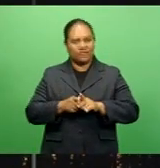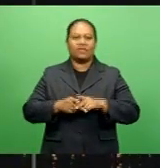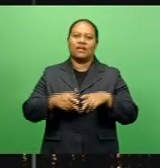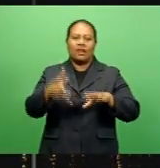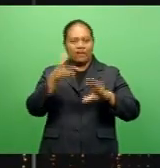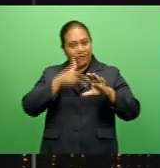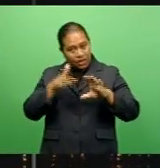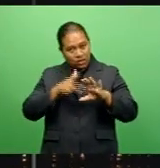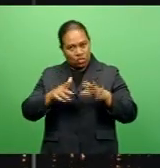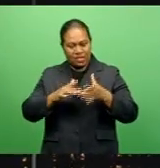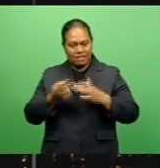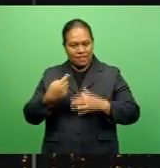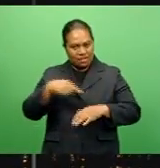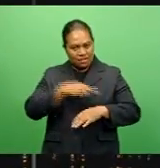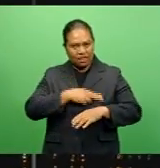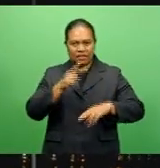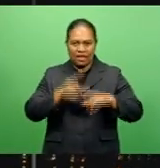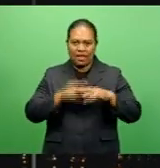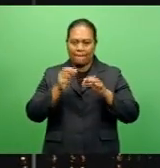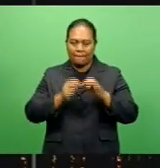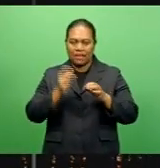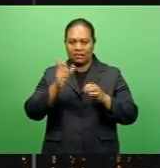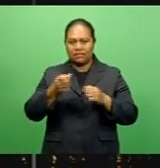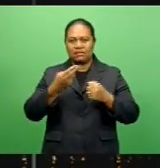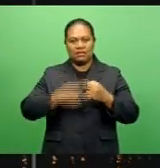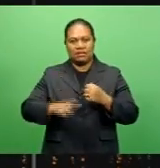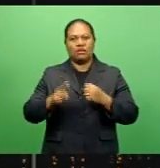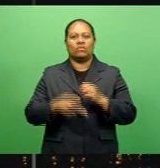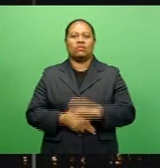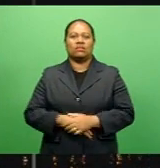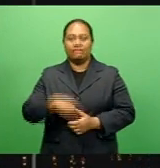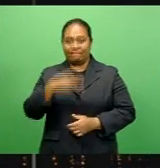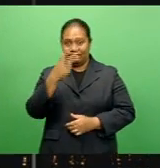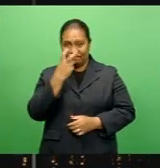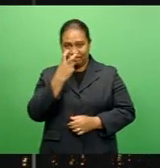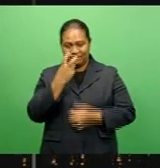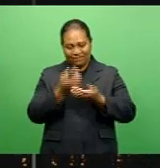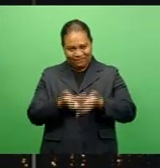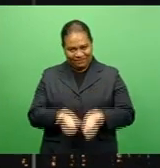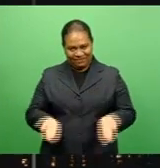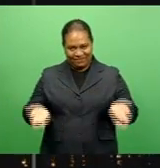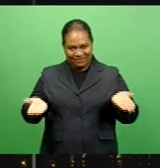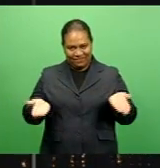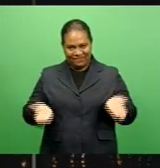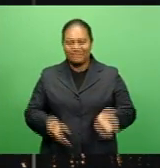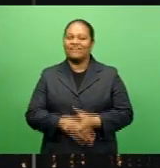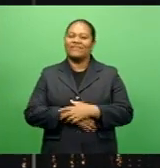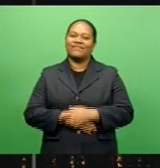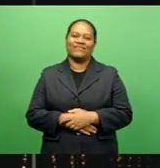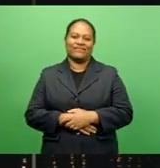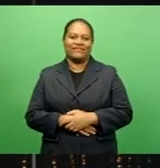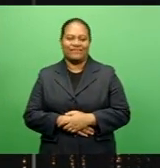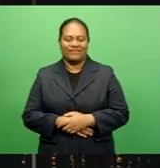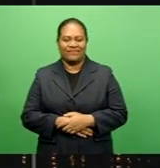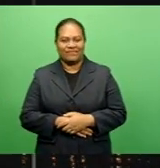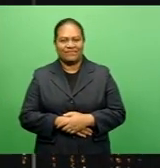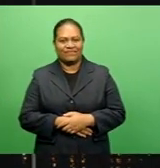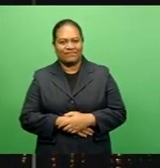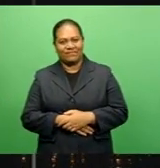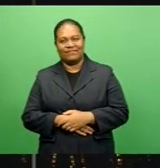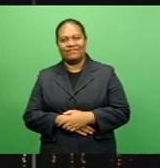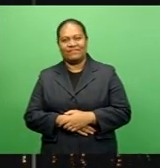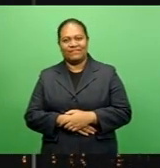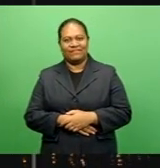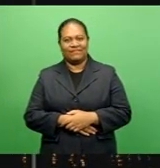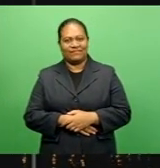videos by email fpcnews at fpc.com.fj or share it with us via our various social media accounts including Facebook,